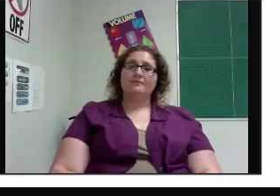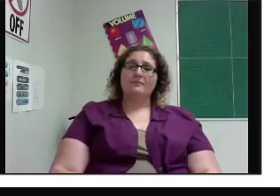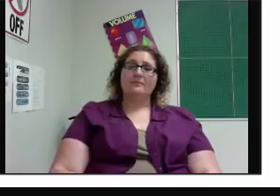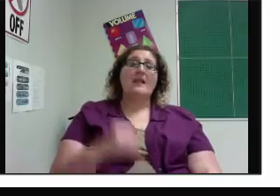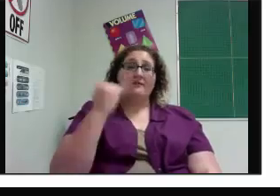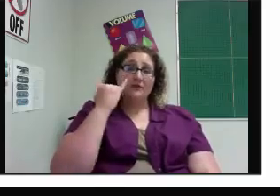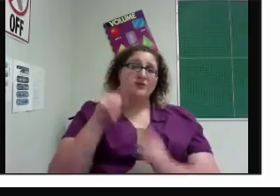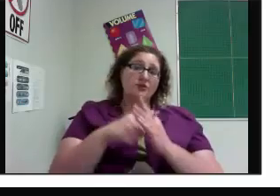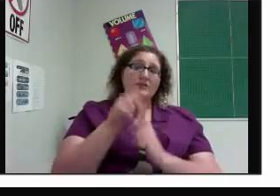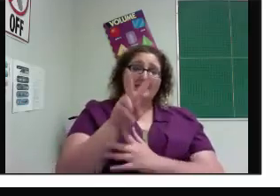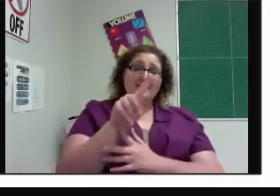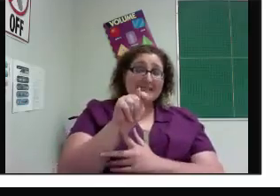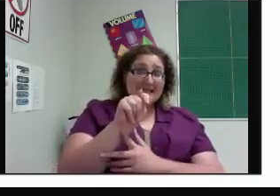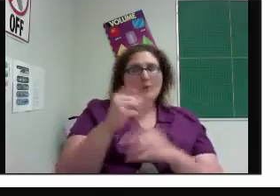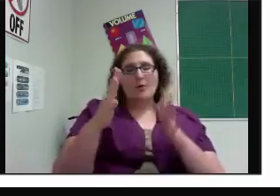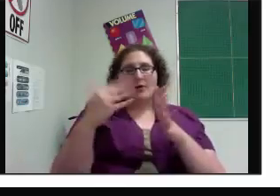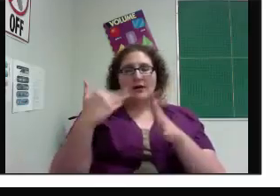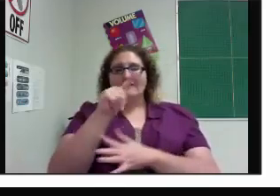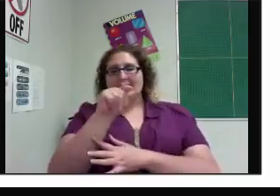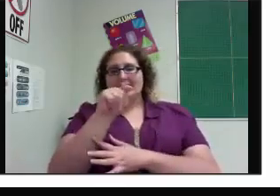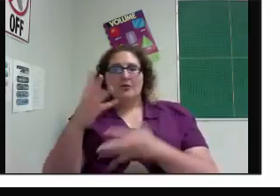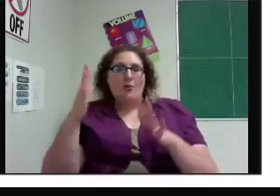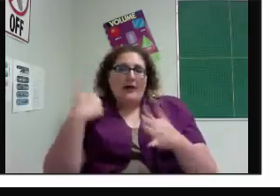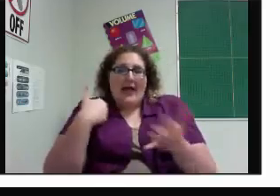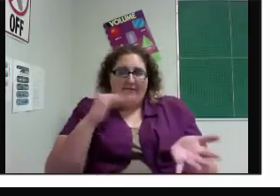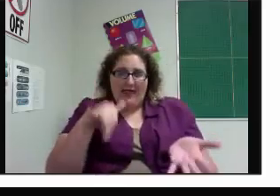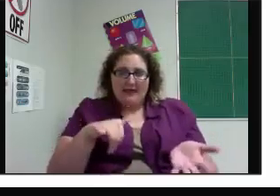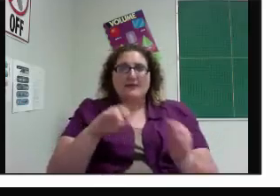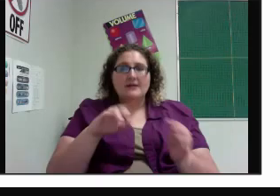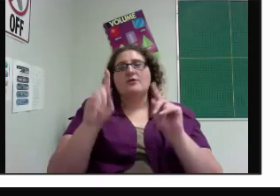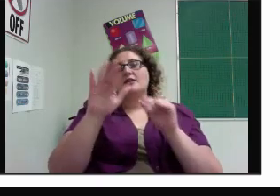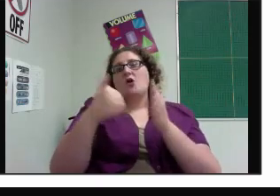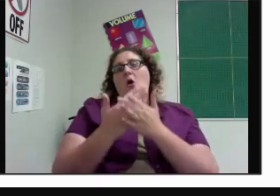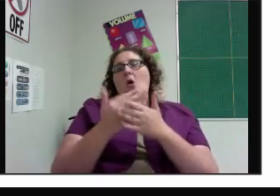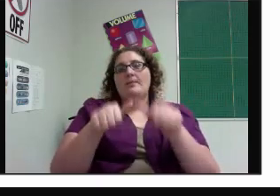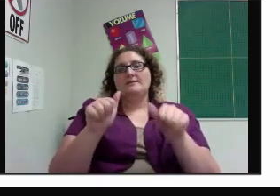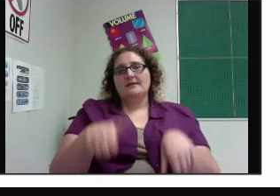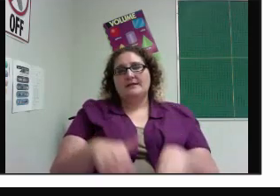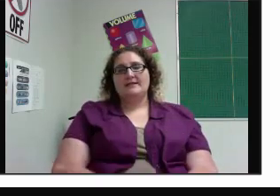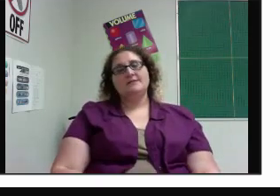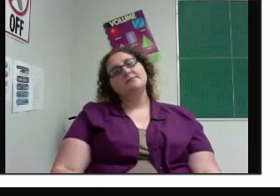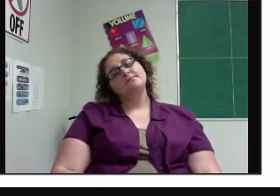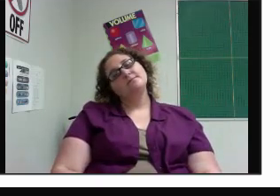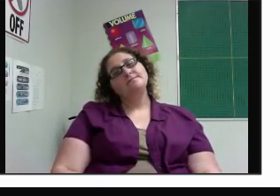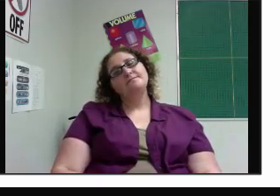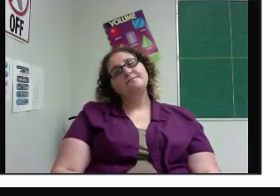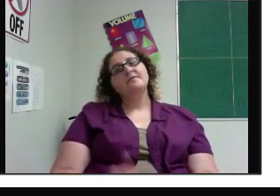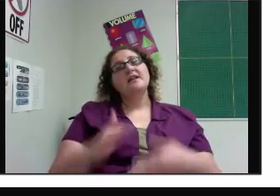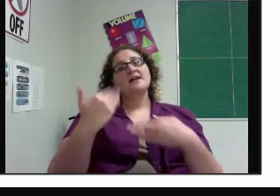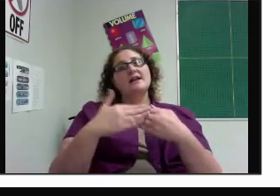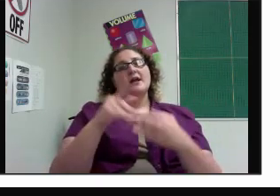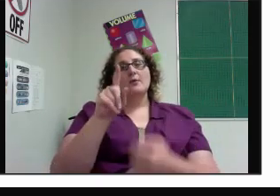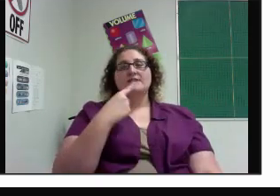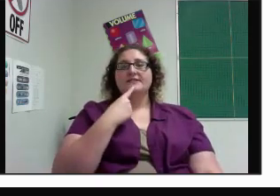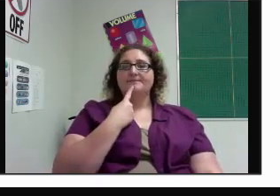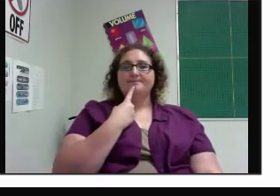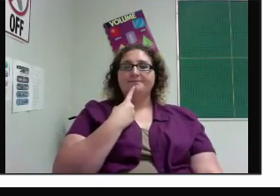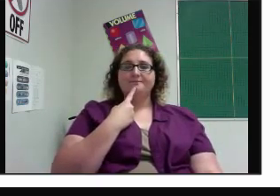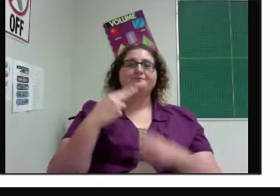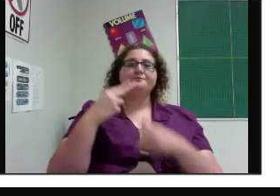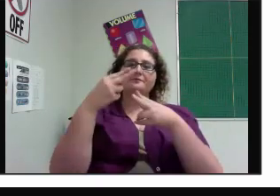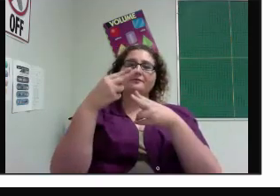have SW as well. And if we start at T, we're only going to W, and we already have that one labeled right here. So those are all